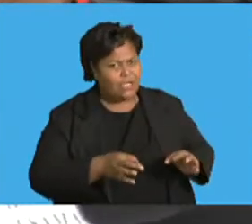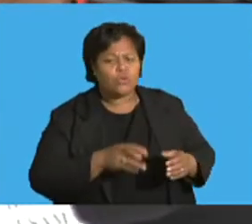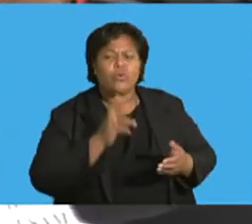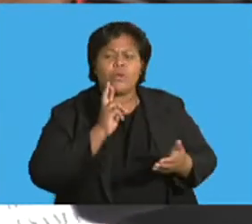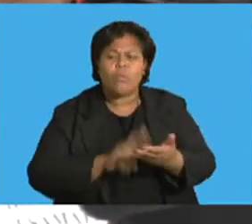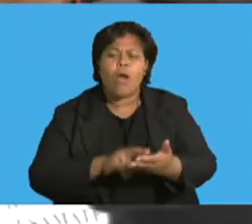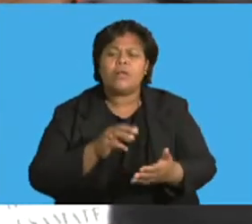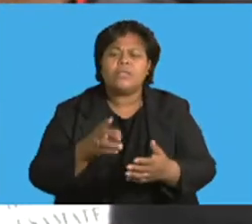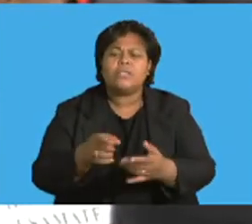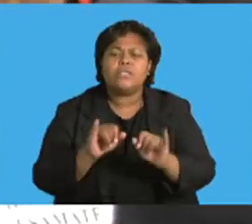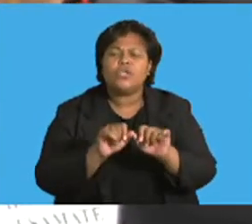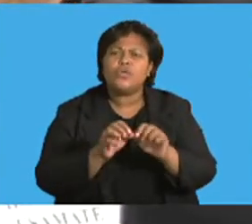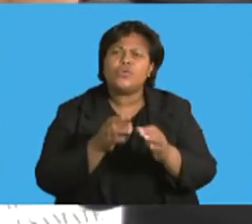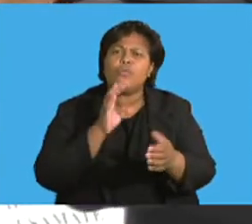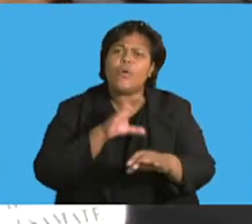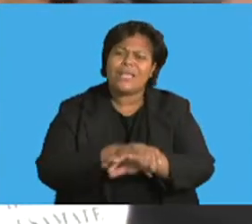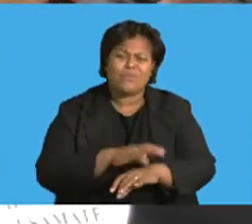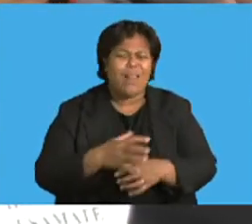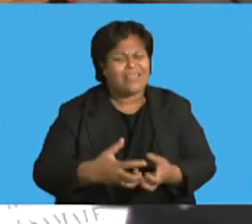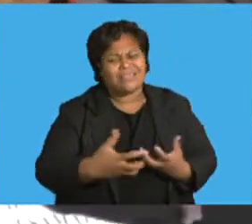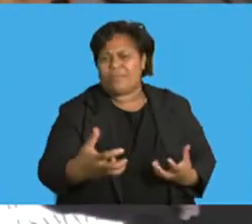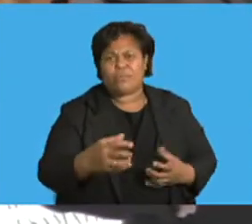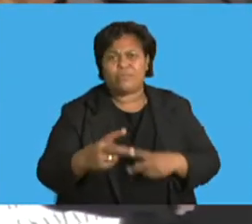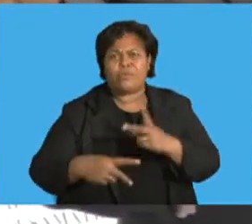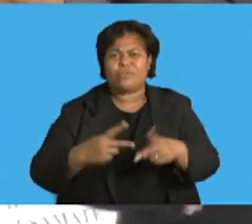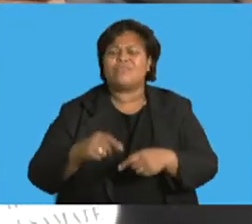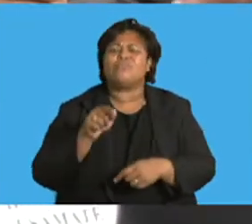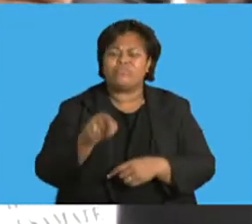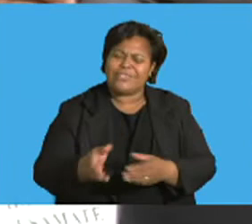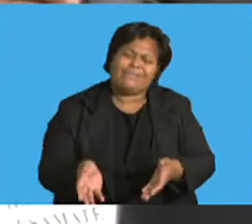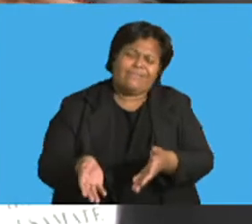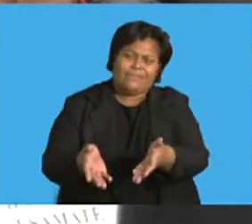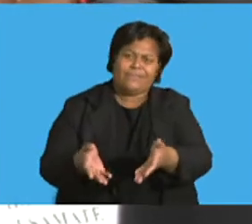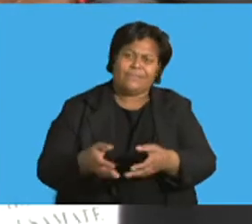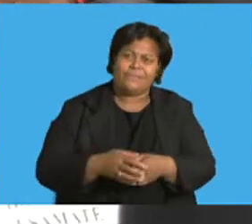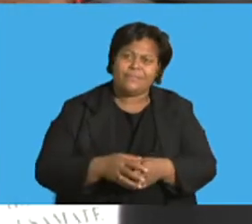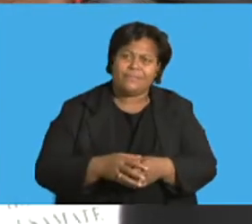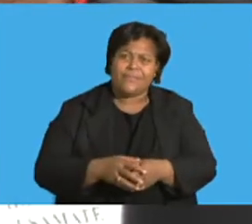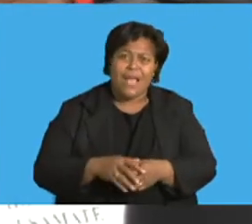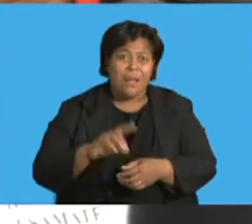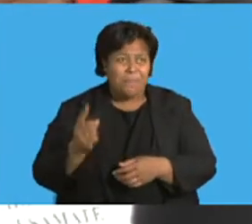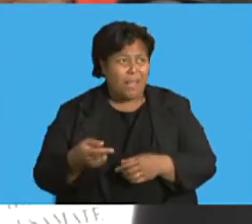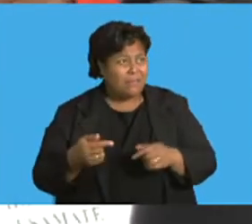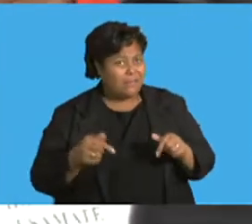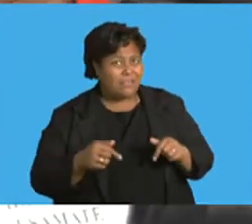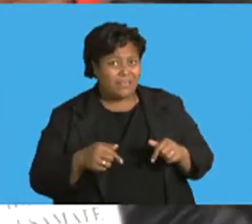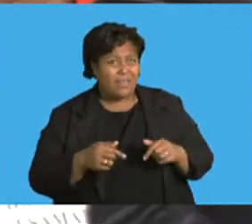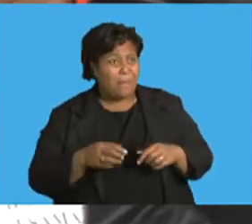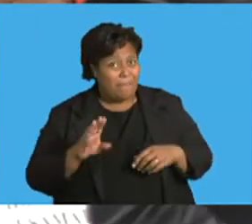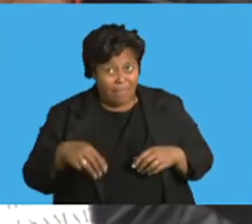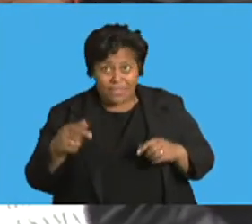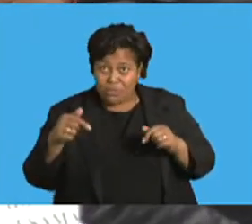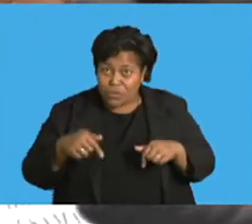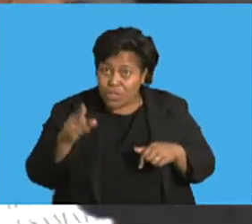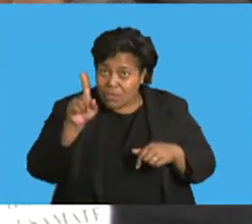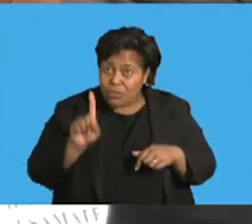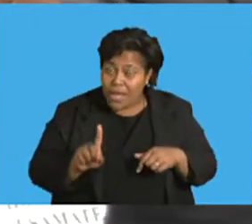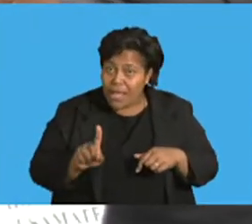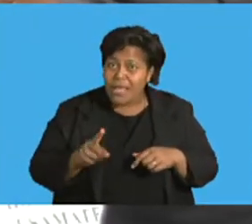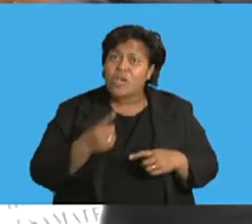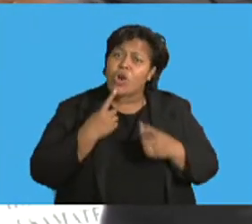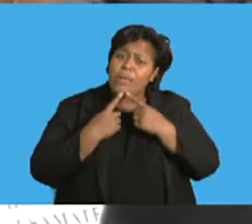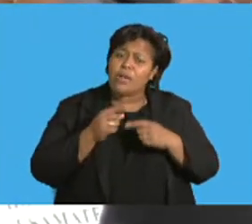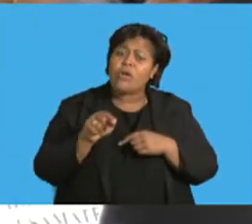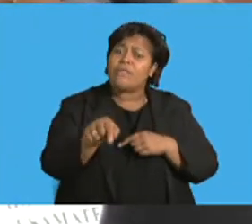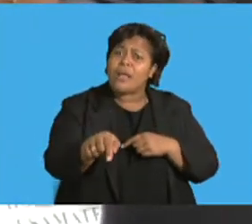process, and that process will be completed. Unfortunately, the honourable members here today decided to comment on that. They've already commented on